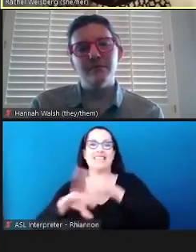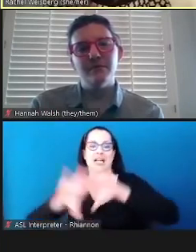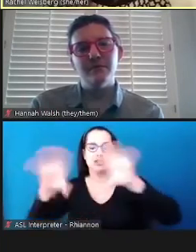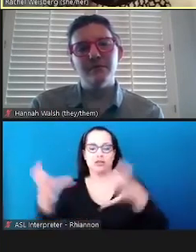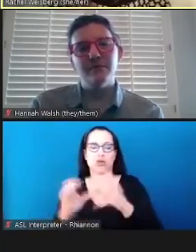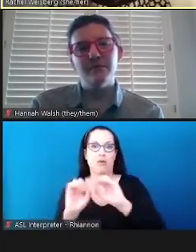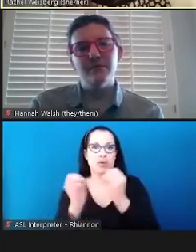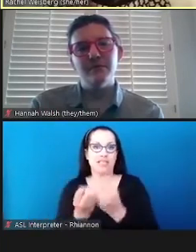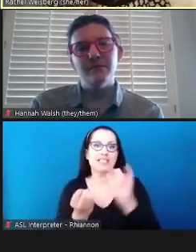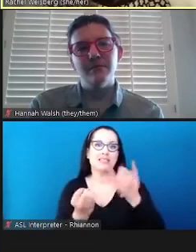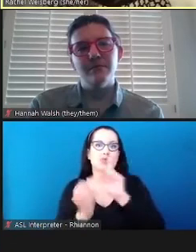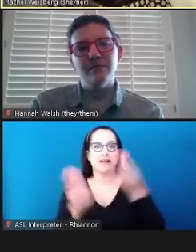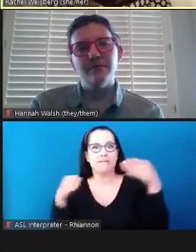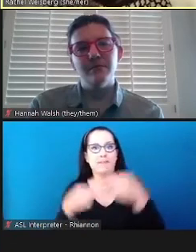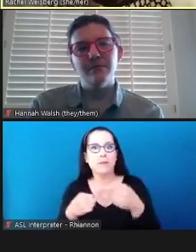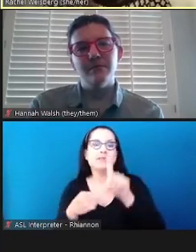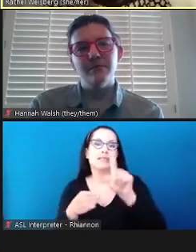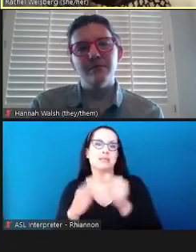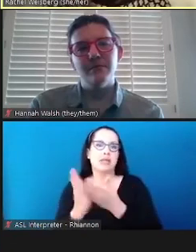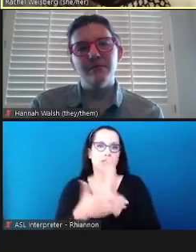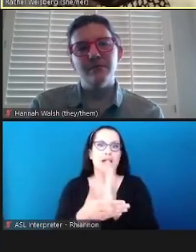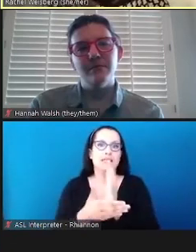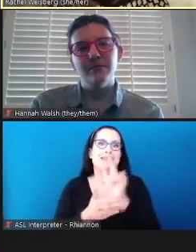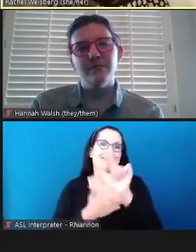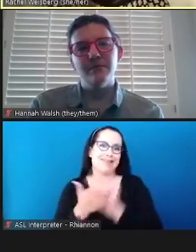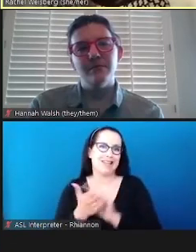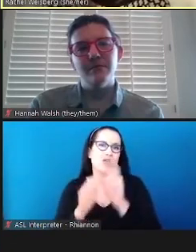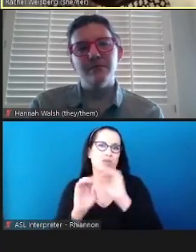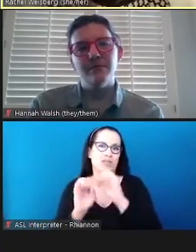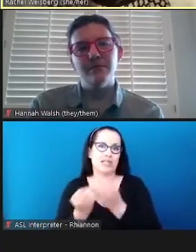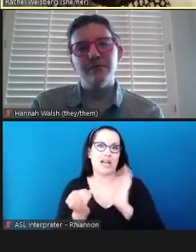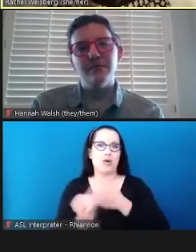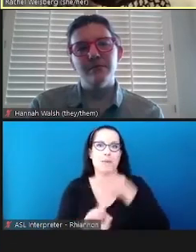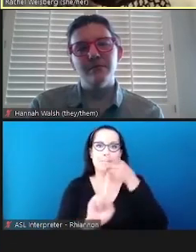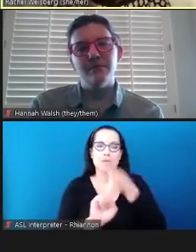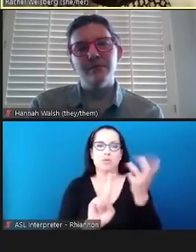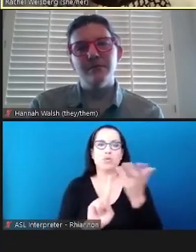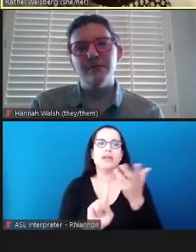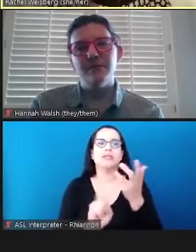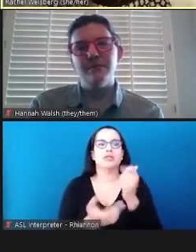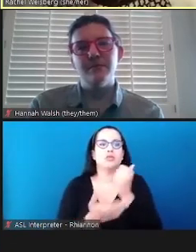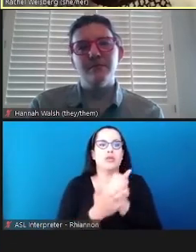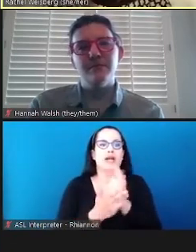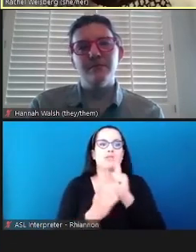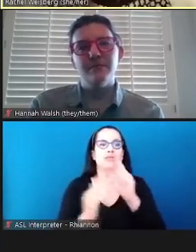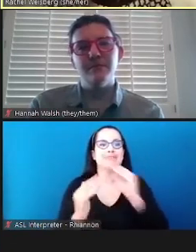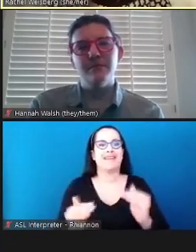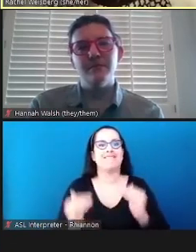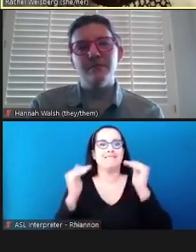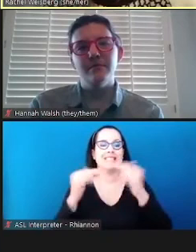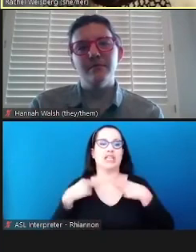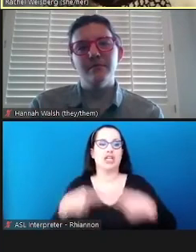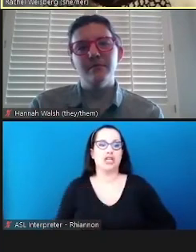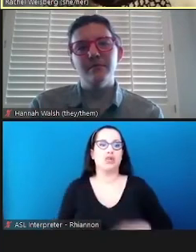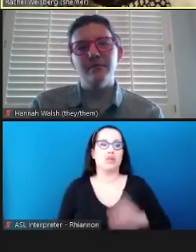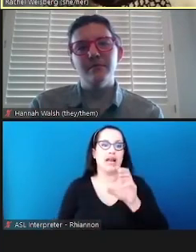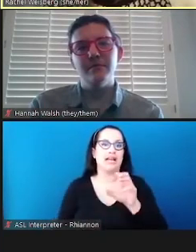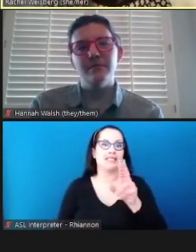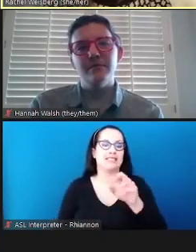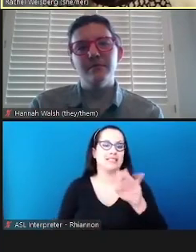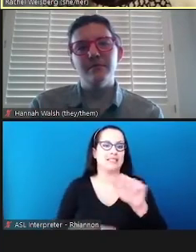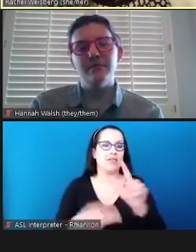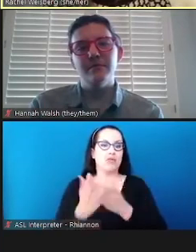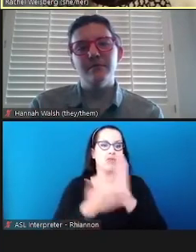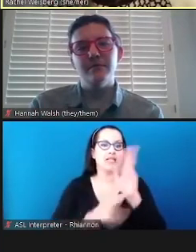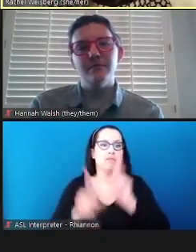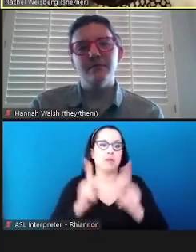disability rights legal organizations. Our mission is to advance the human and civil rights of people with disabilities in Illinois,